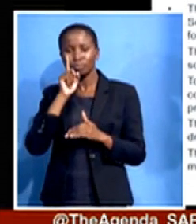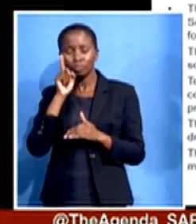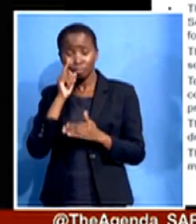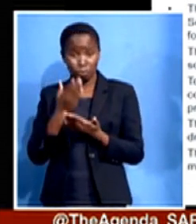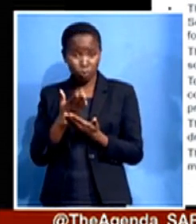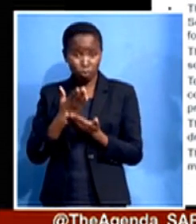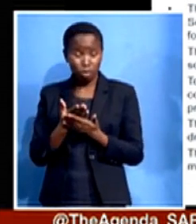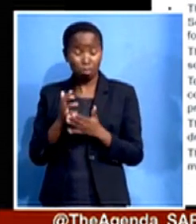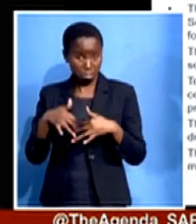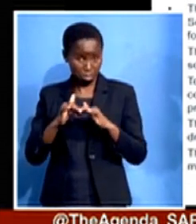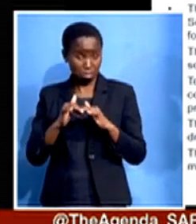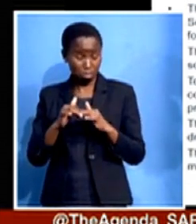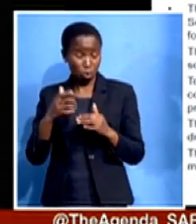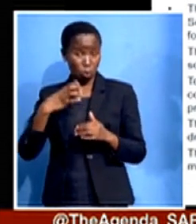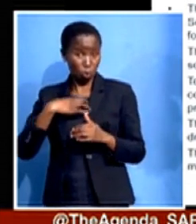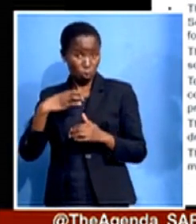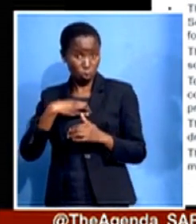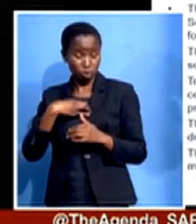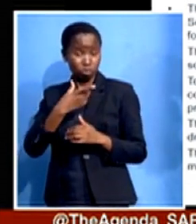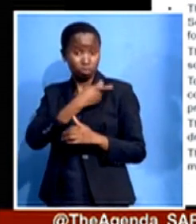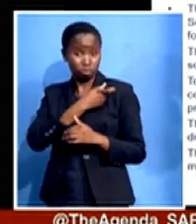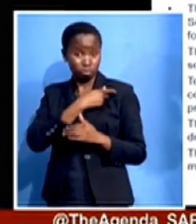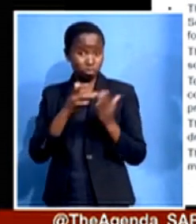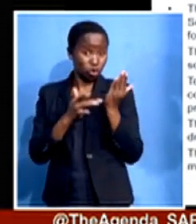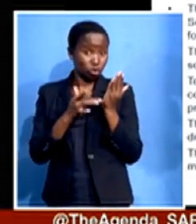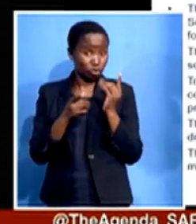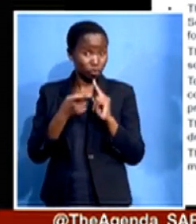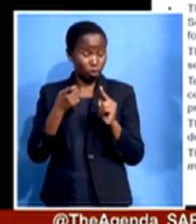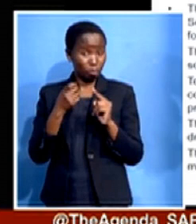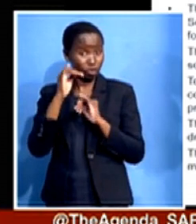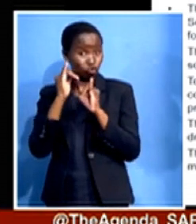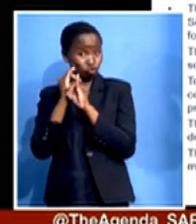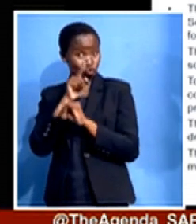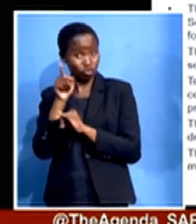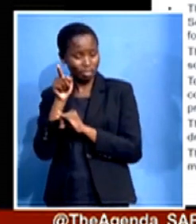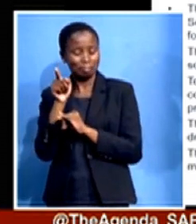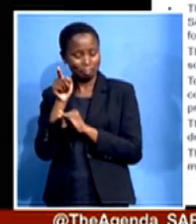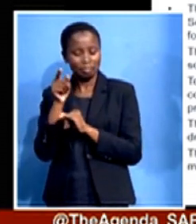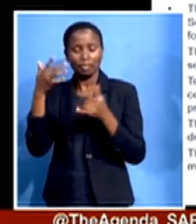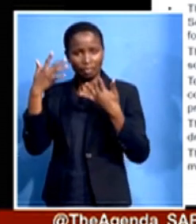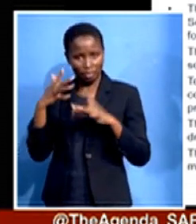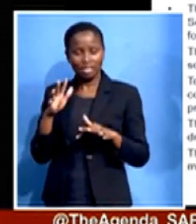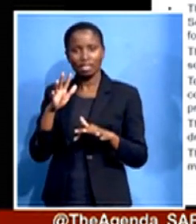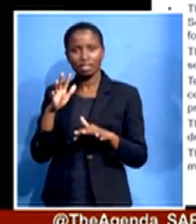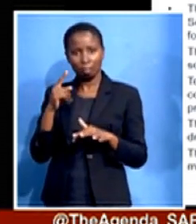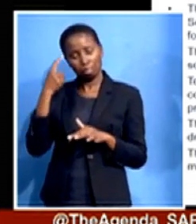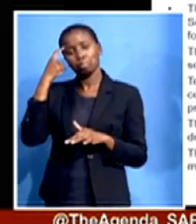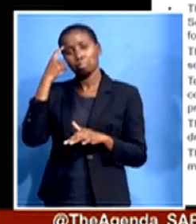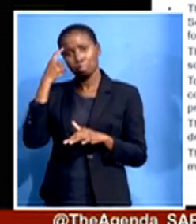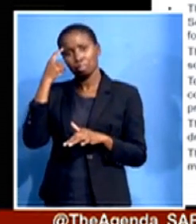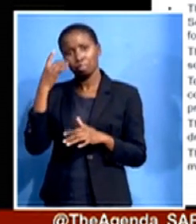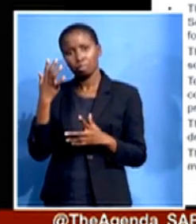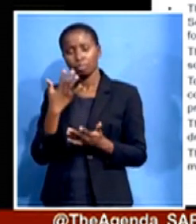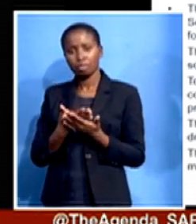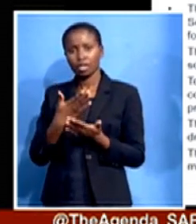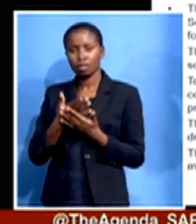from the institution. And they've been considering, or consideration being given to looking at doing